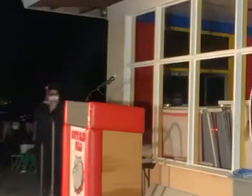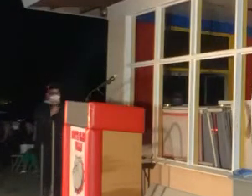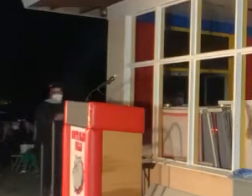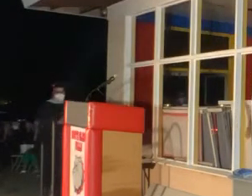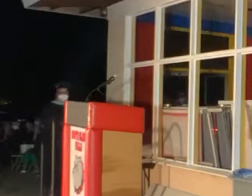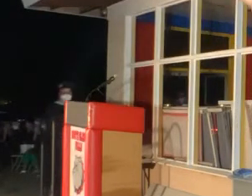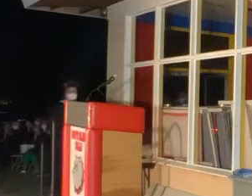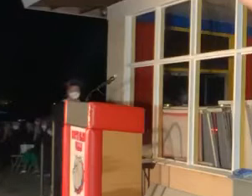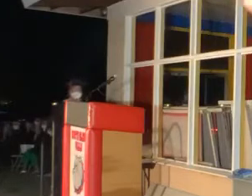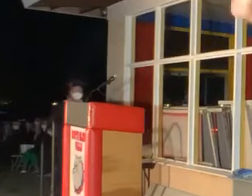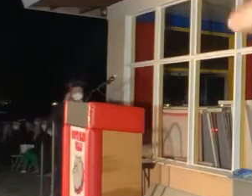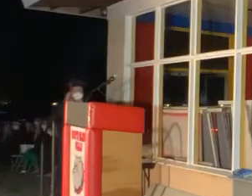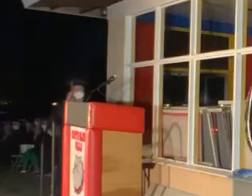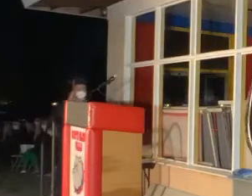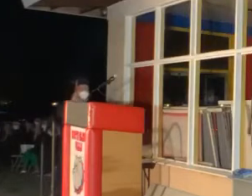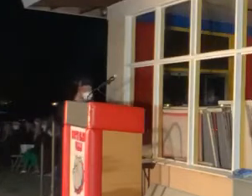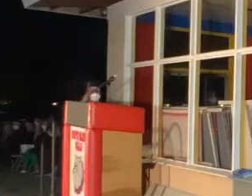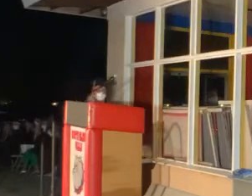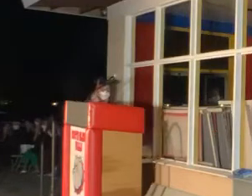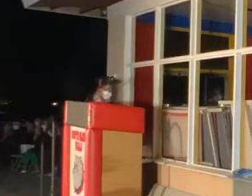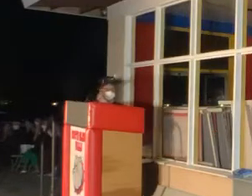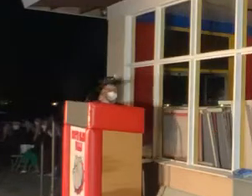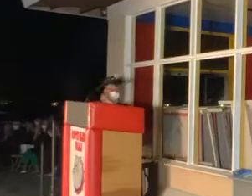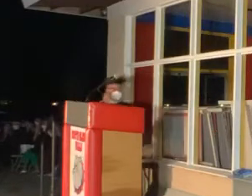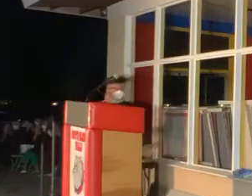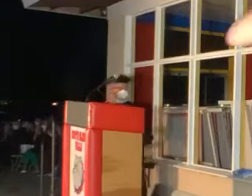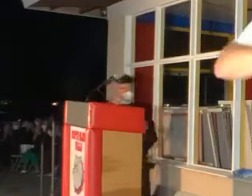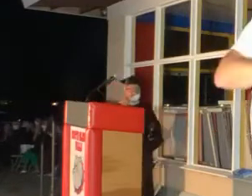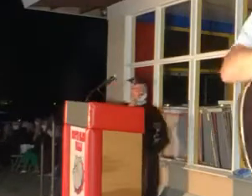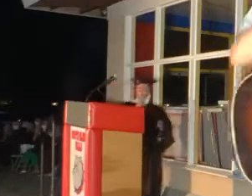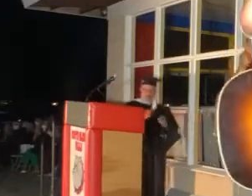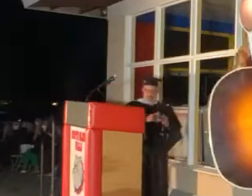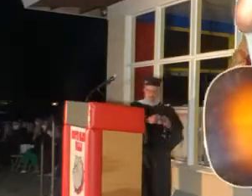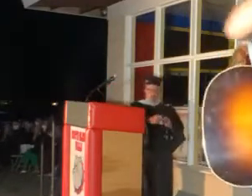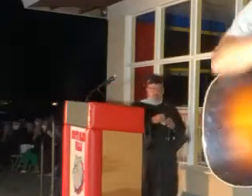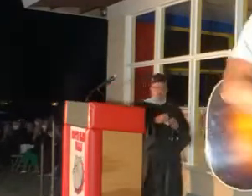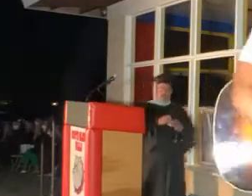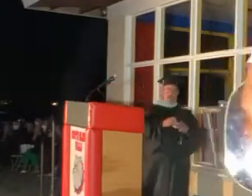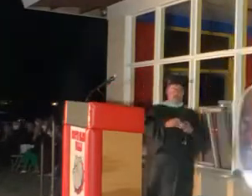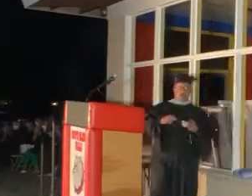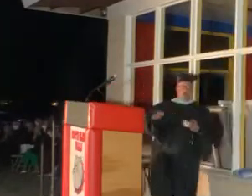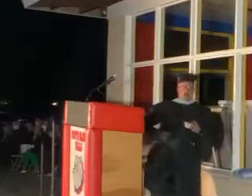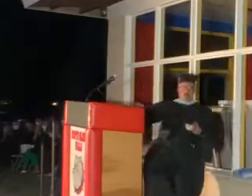2020! South High, let's go! Woo! See y'all, thank you so much. My name is Drew Baldy.